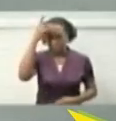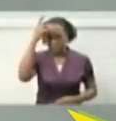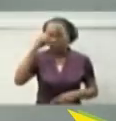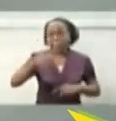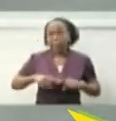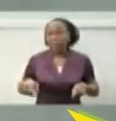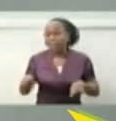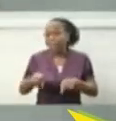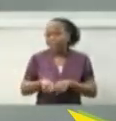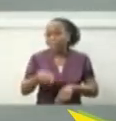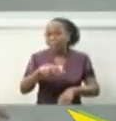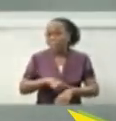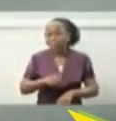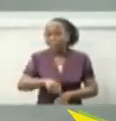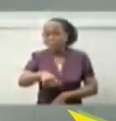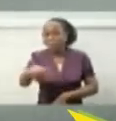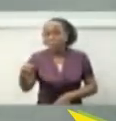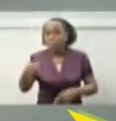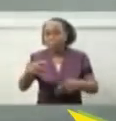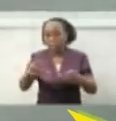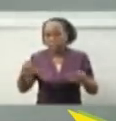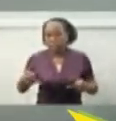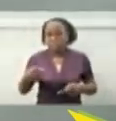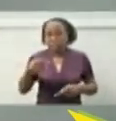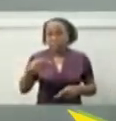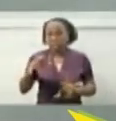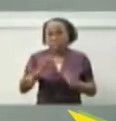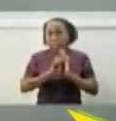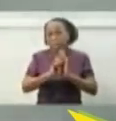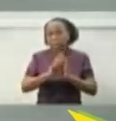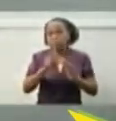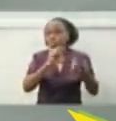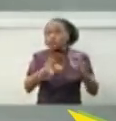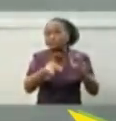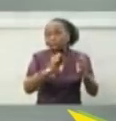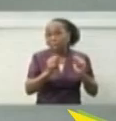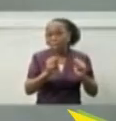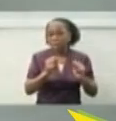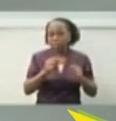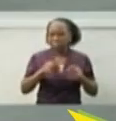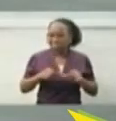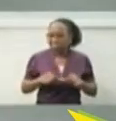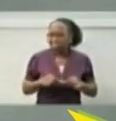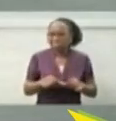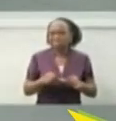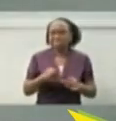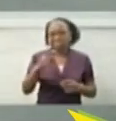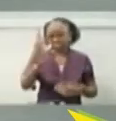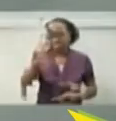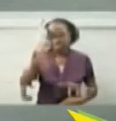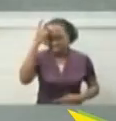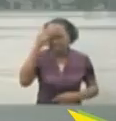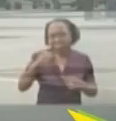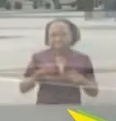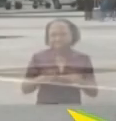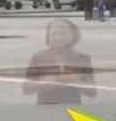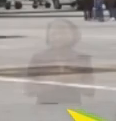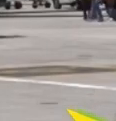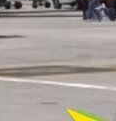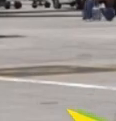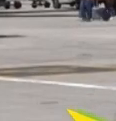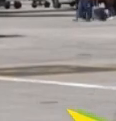elsewhere, our very neighbor in Trinidad, it continues, the disease continues to grow from strength to strength.